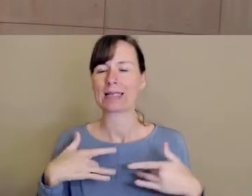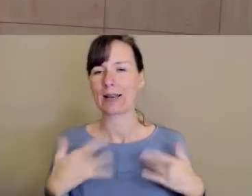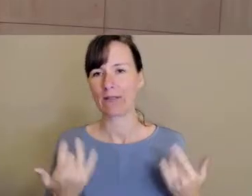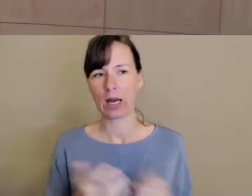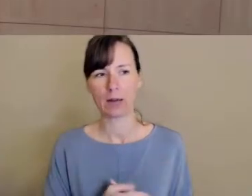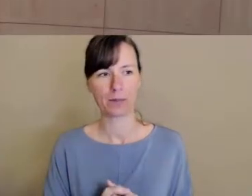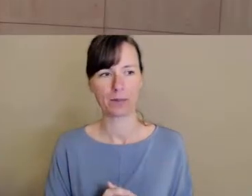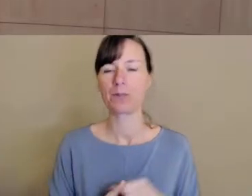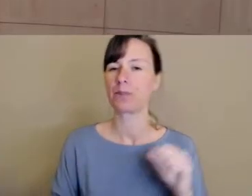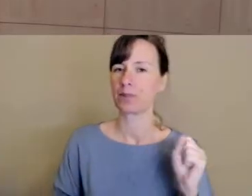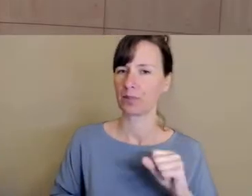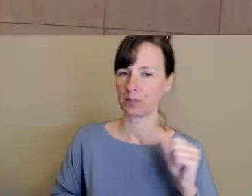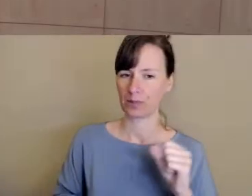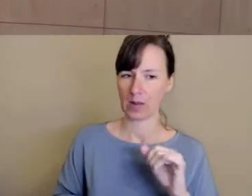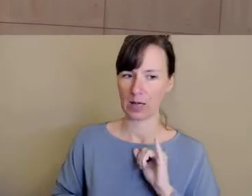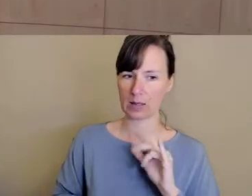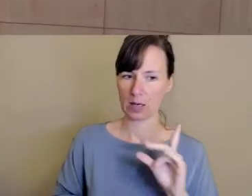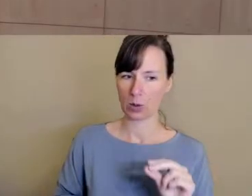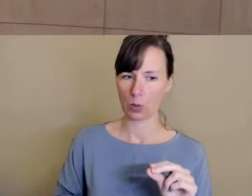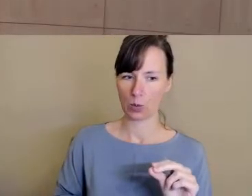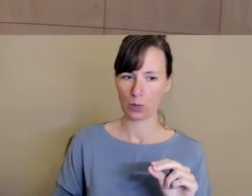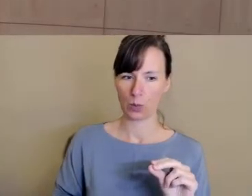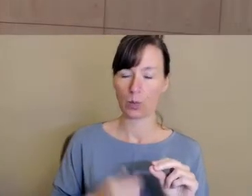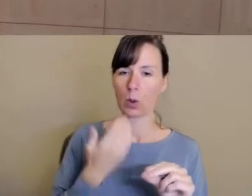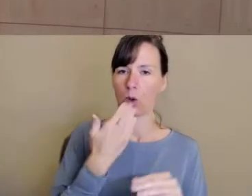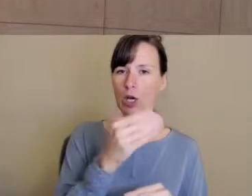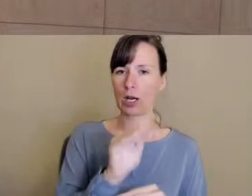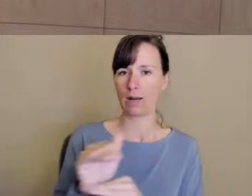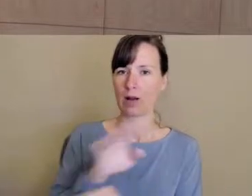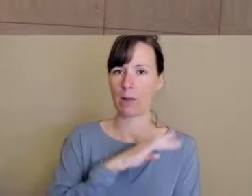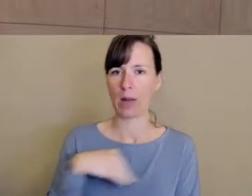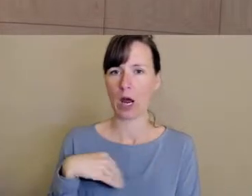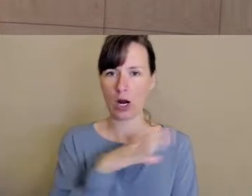Yes, I do. So, good evening, Mayor and Council.